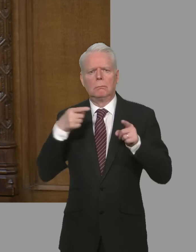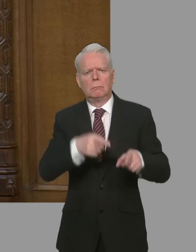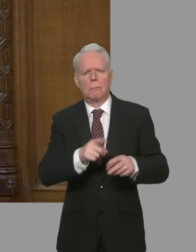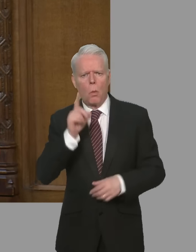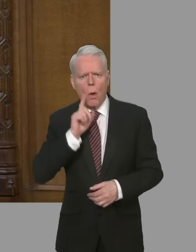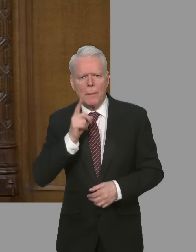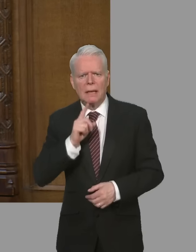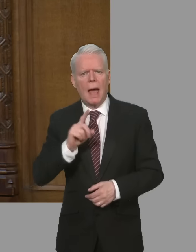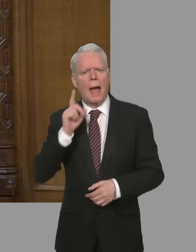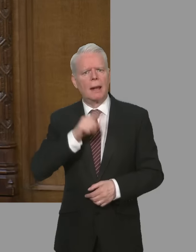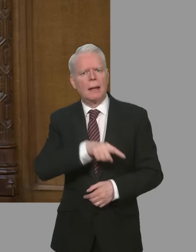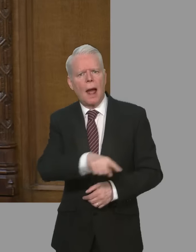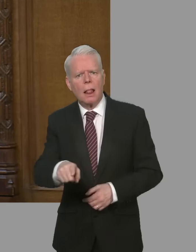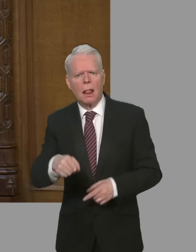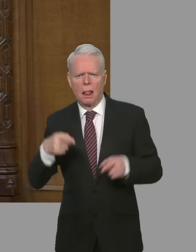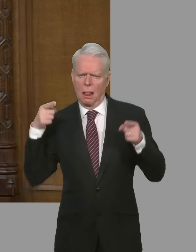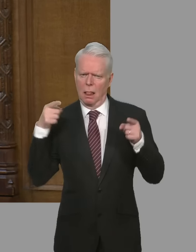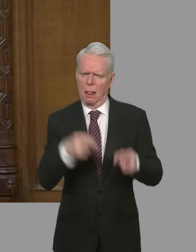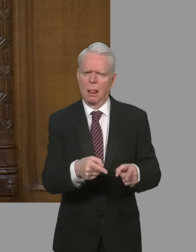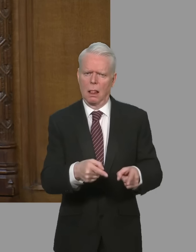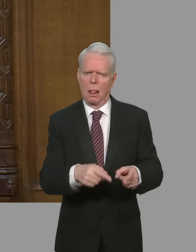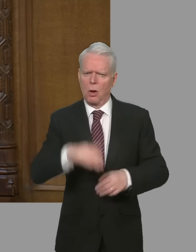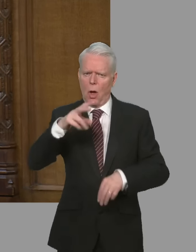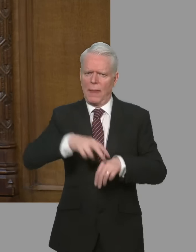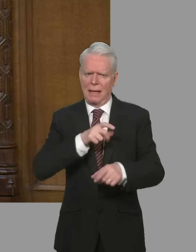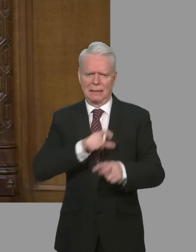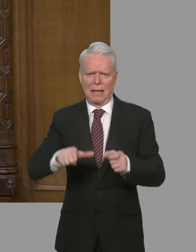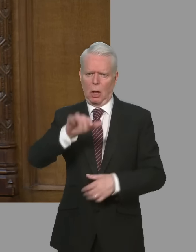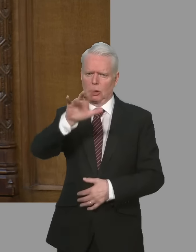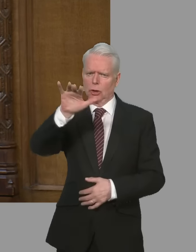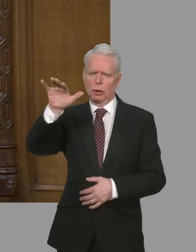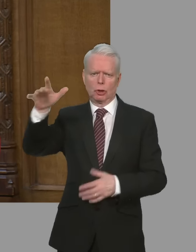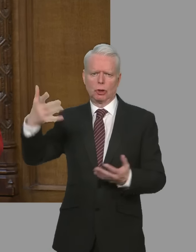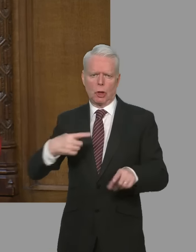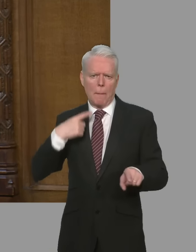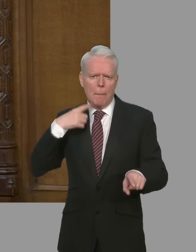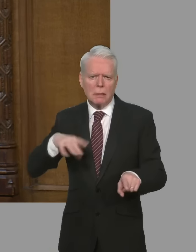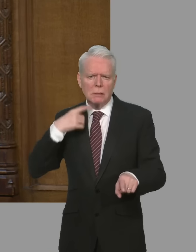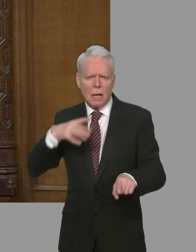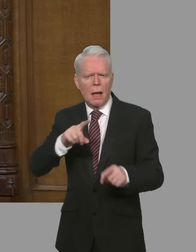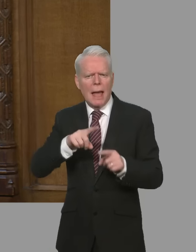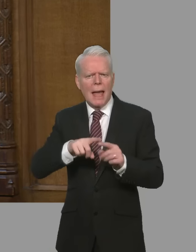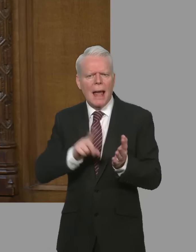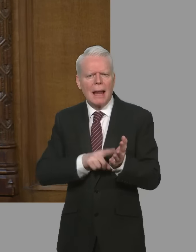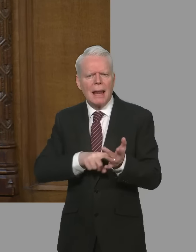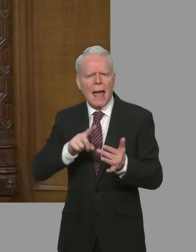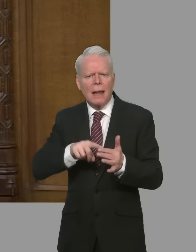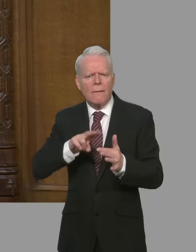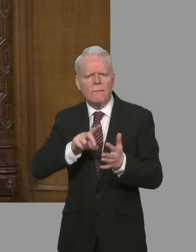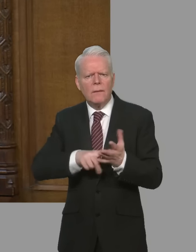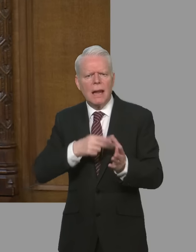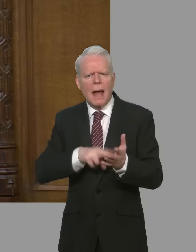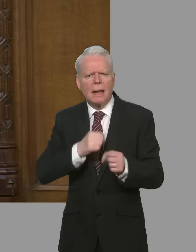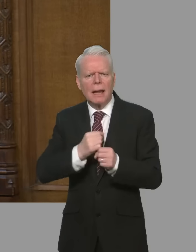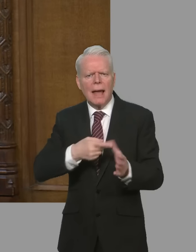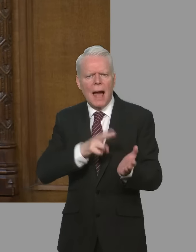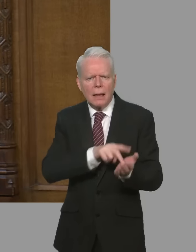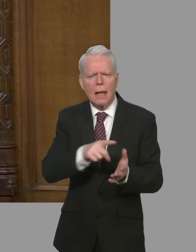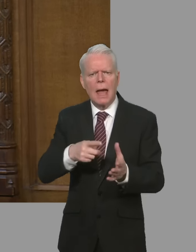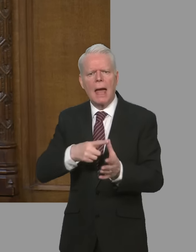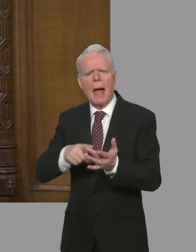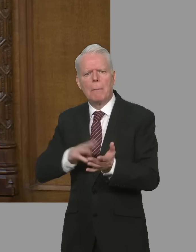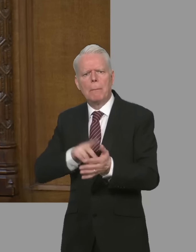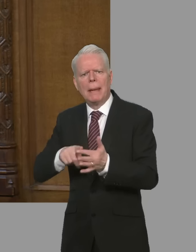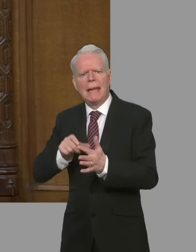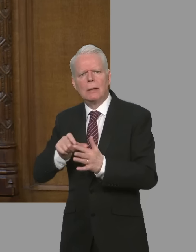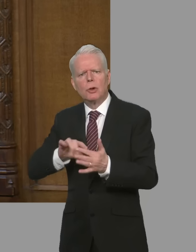women and girls who've been murdered by men they know. We grieve with their families, and we commend the family of Natalie